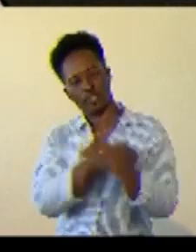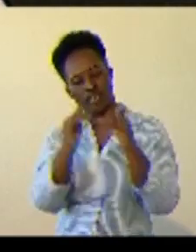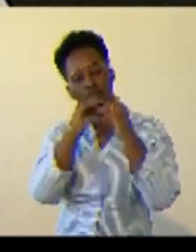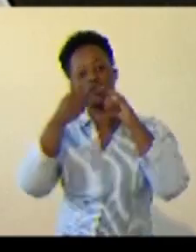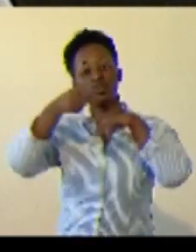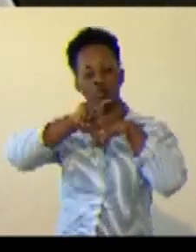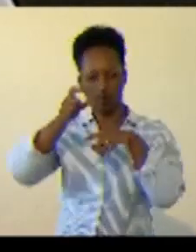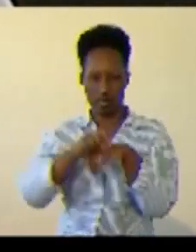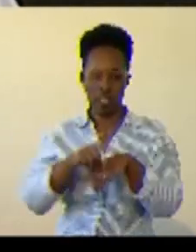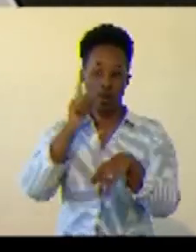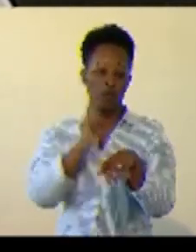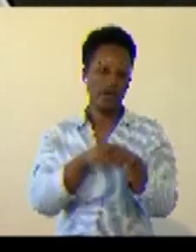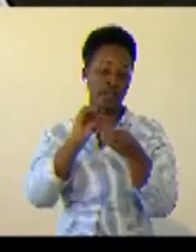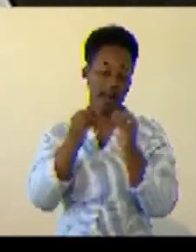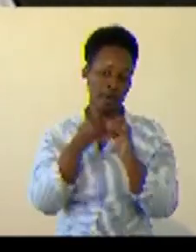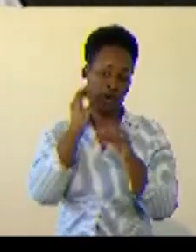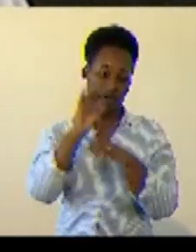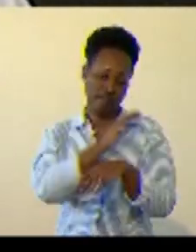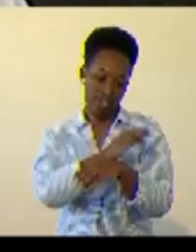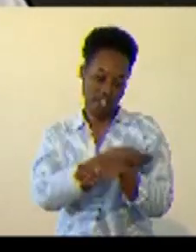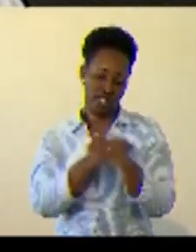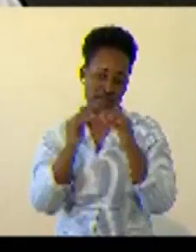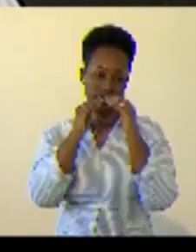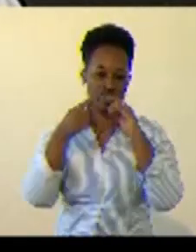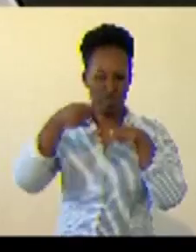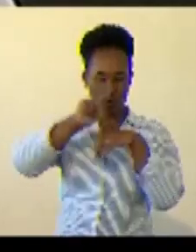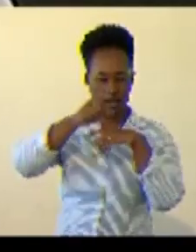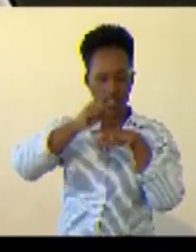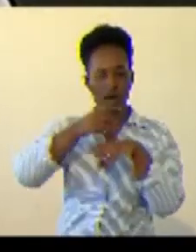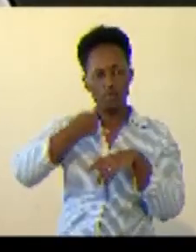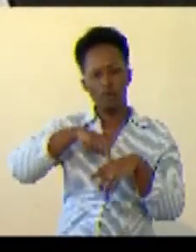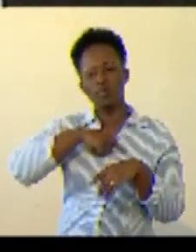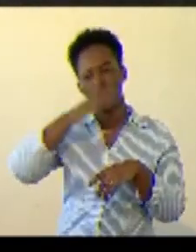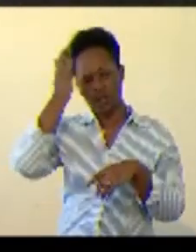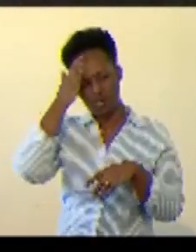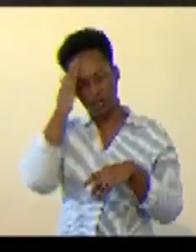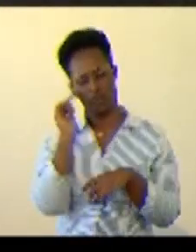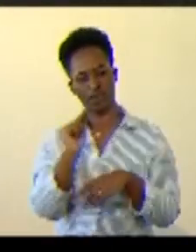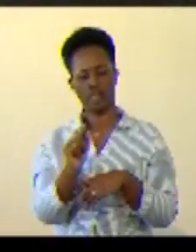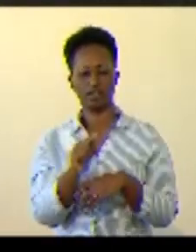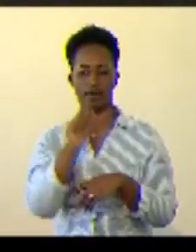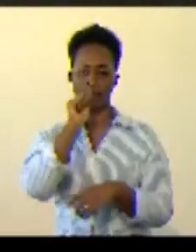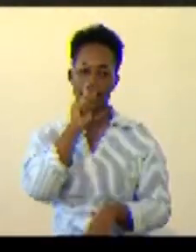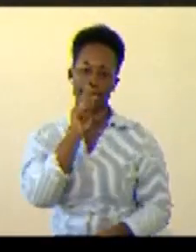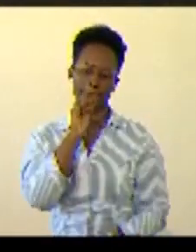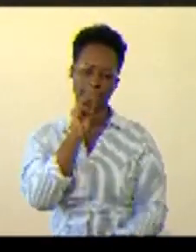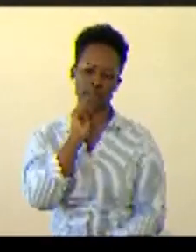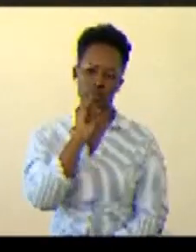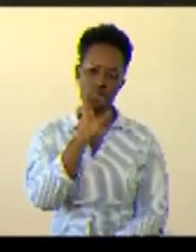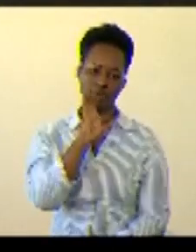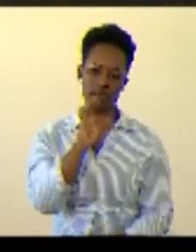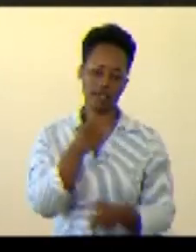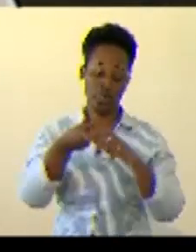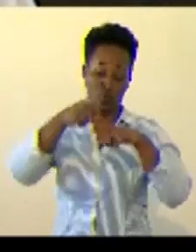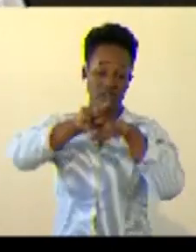the number of energy levels increases, we know that the atomic radius increases